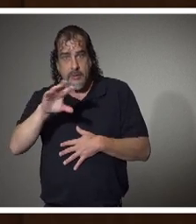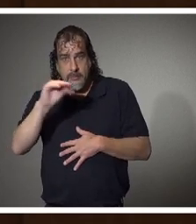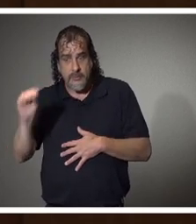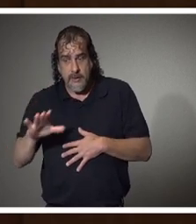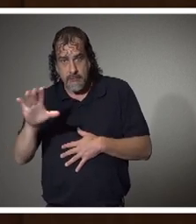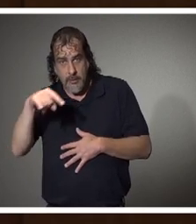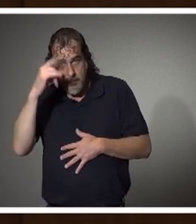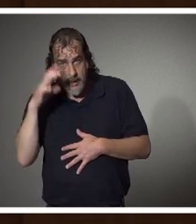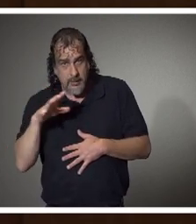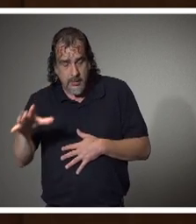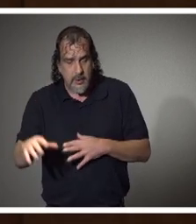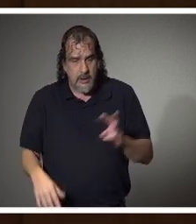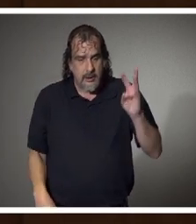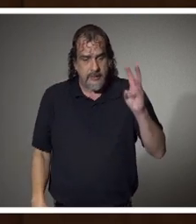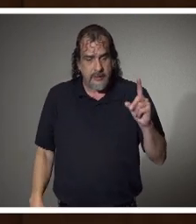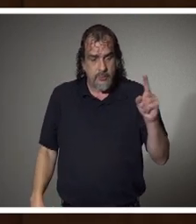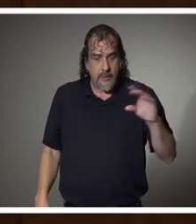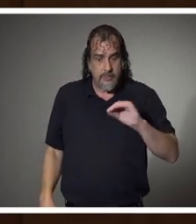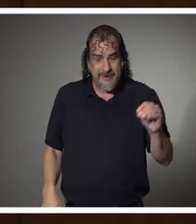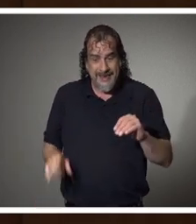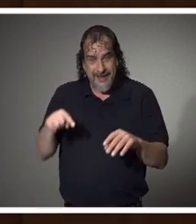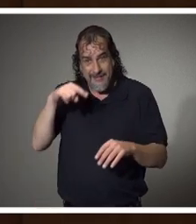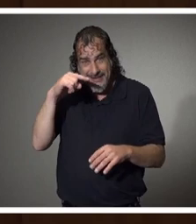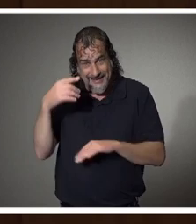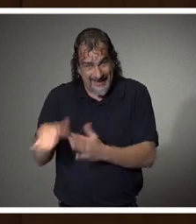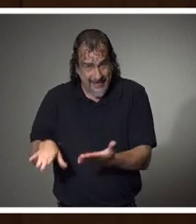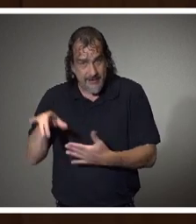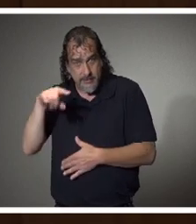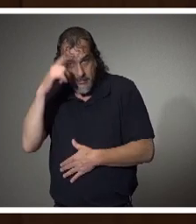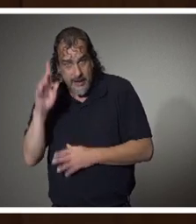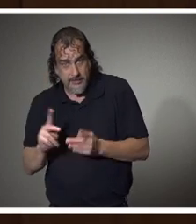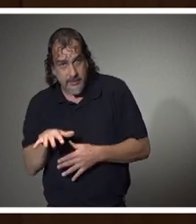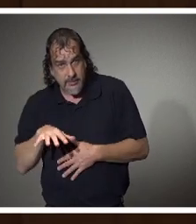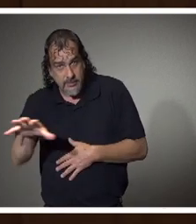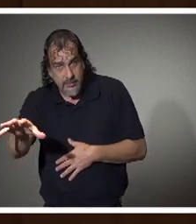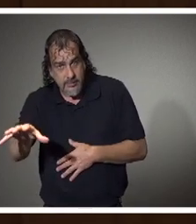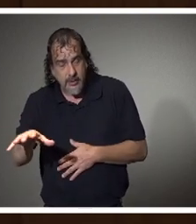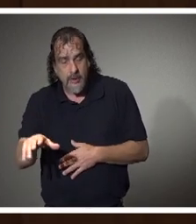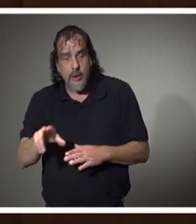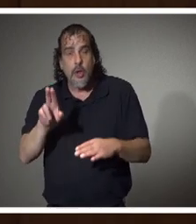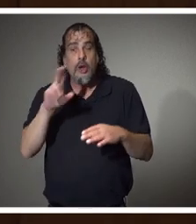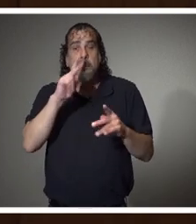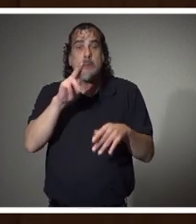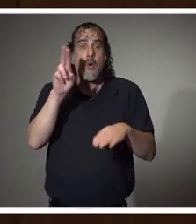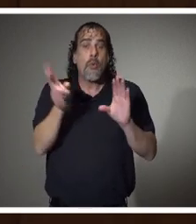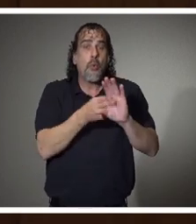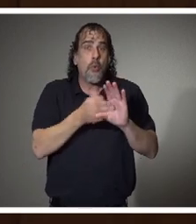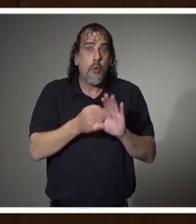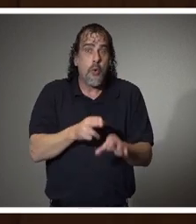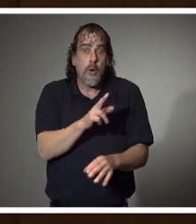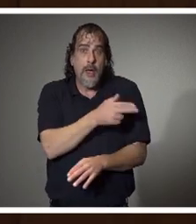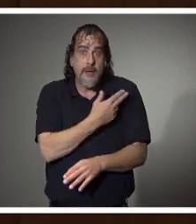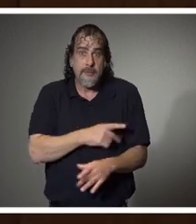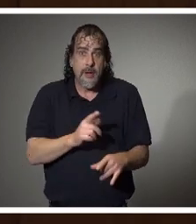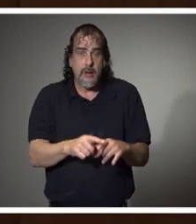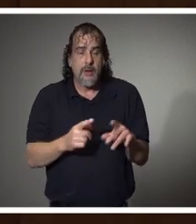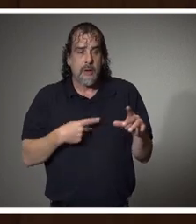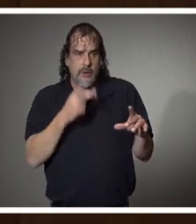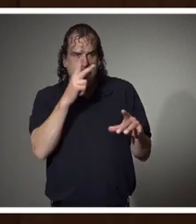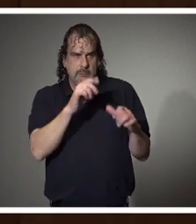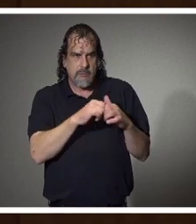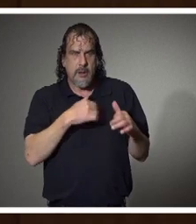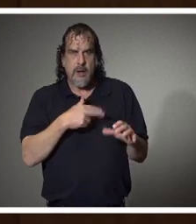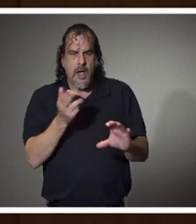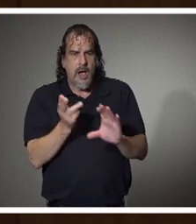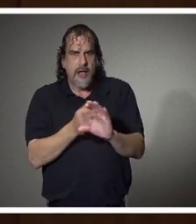African Americans and 61% of deaths. If we look at our hospital utilization, we continue to see stability and availability of